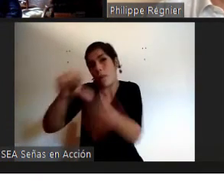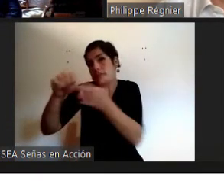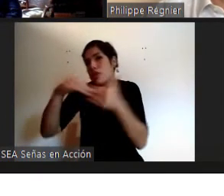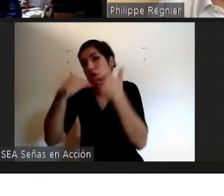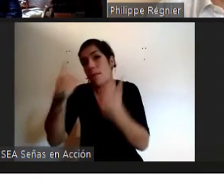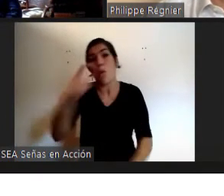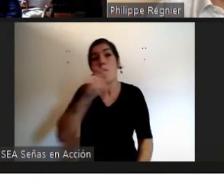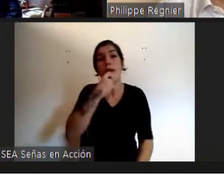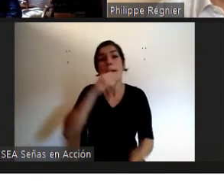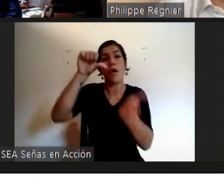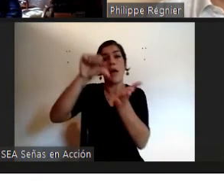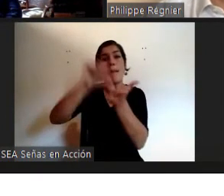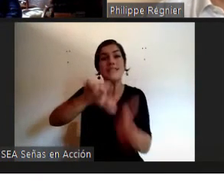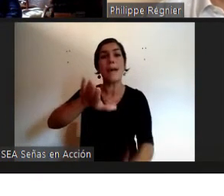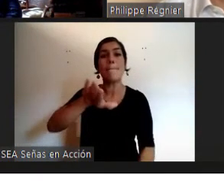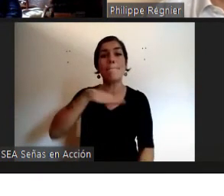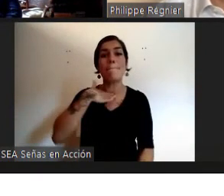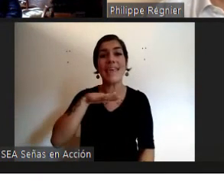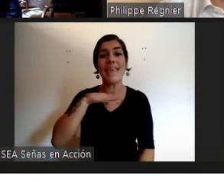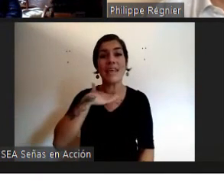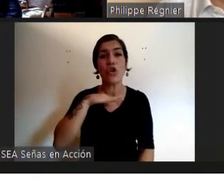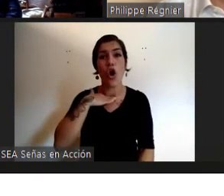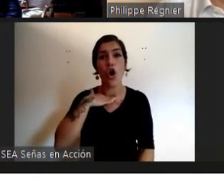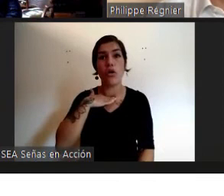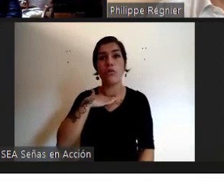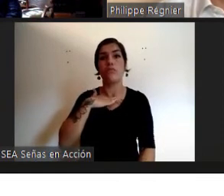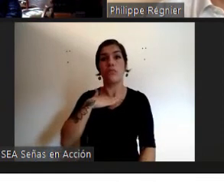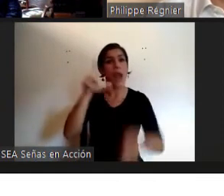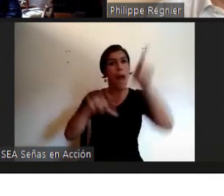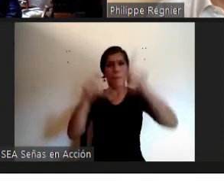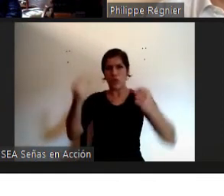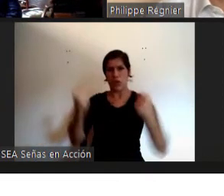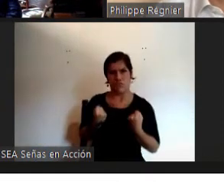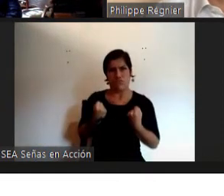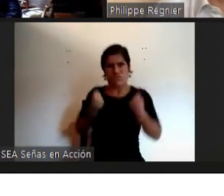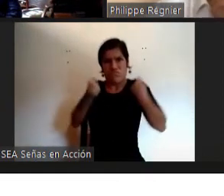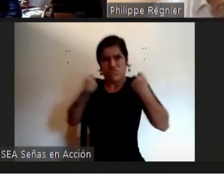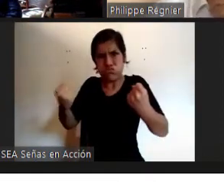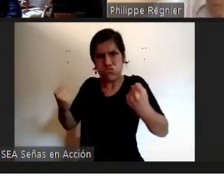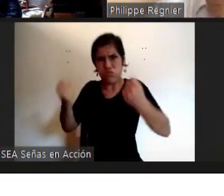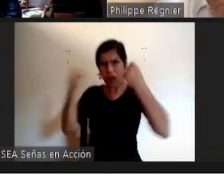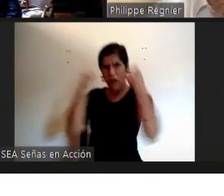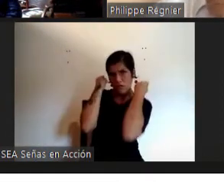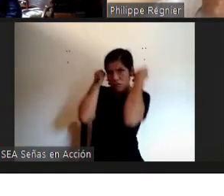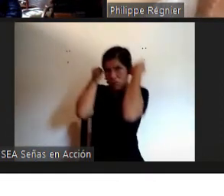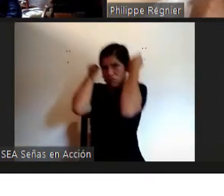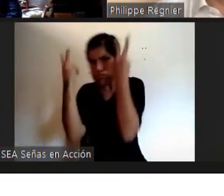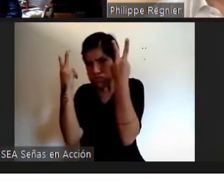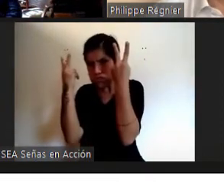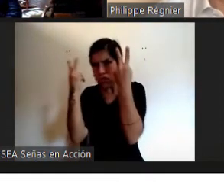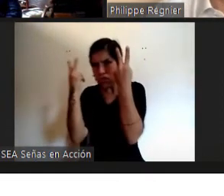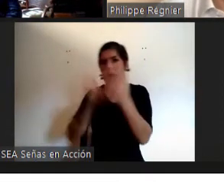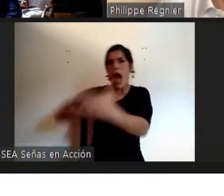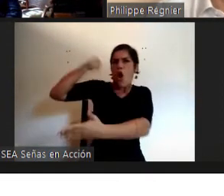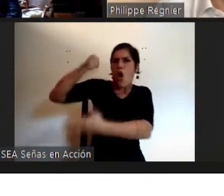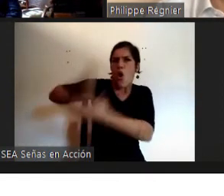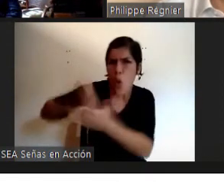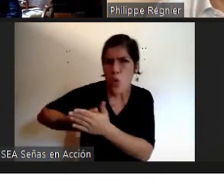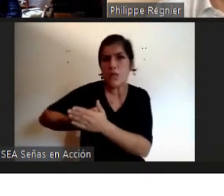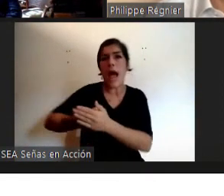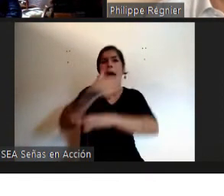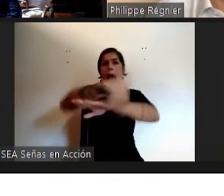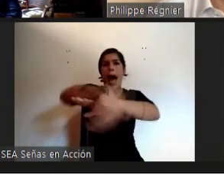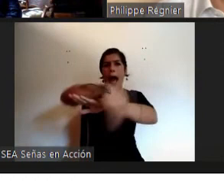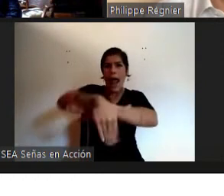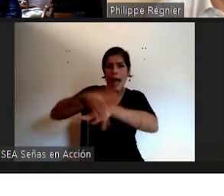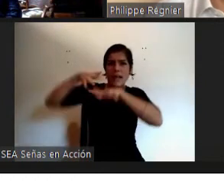But people would take the streets in a Hegelian challenge. They jeopardize their own survival because something more